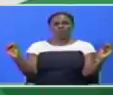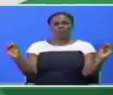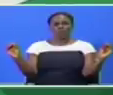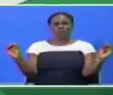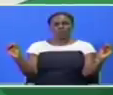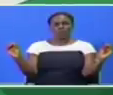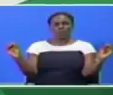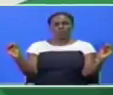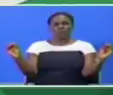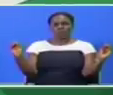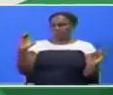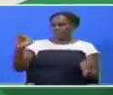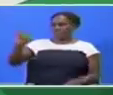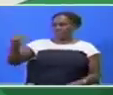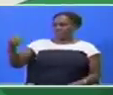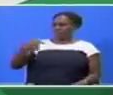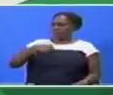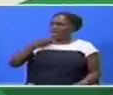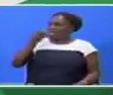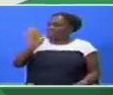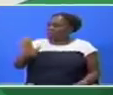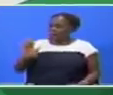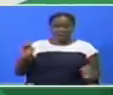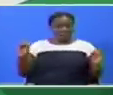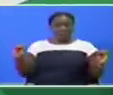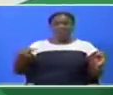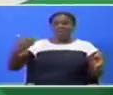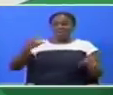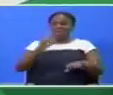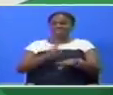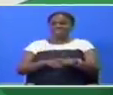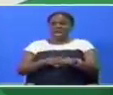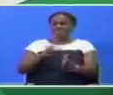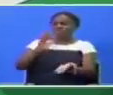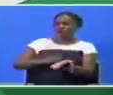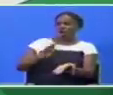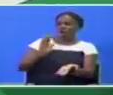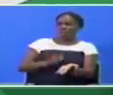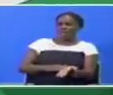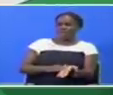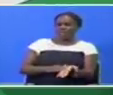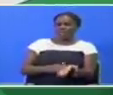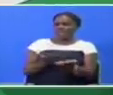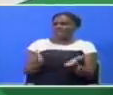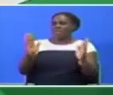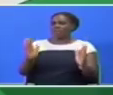practices. As Chief Justice, I'm not going to respond every time to statements made by